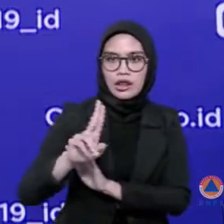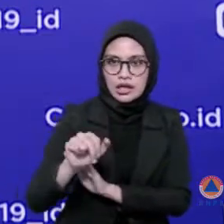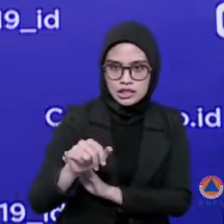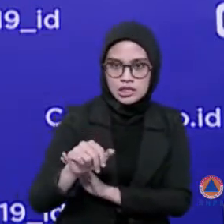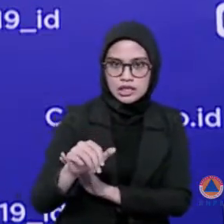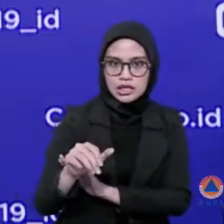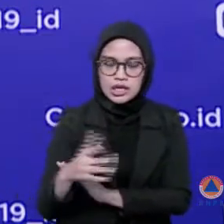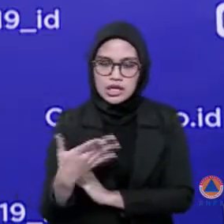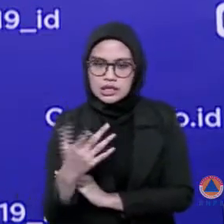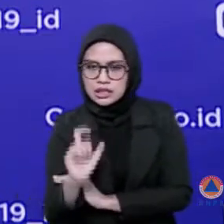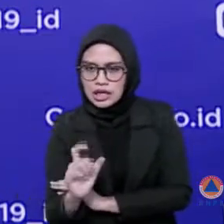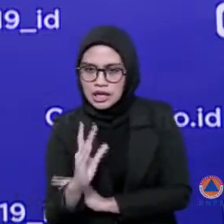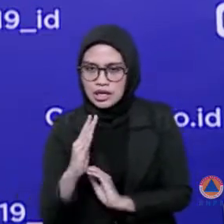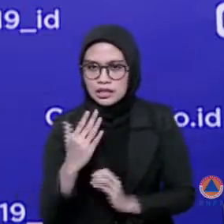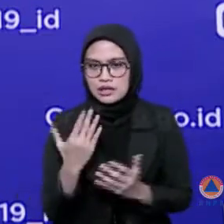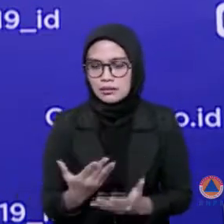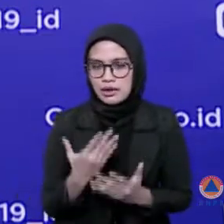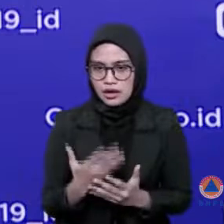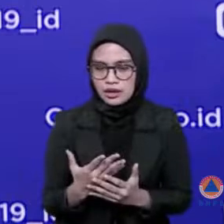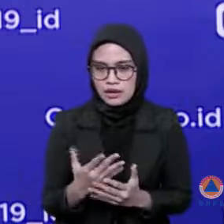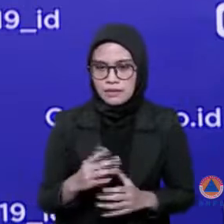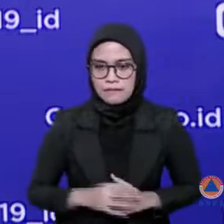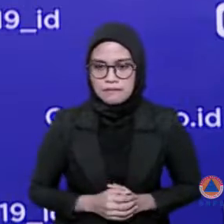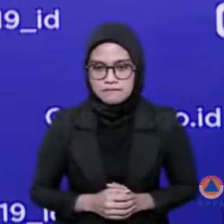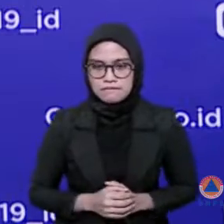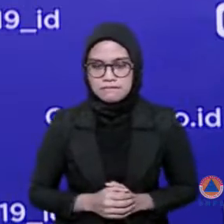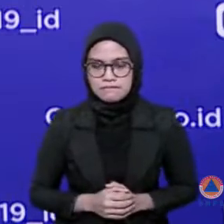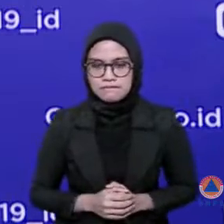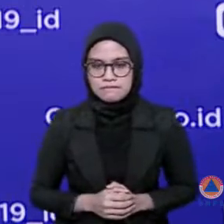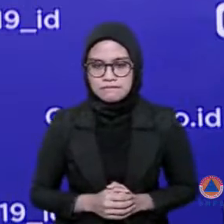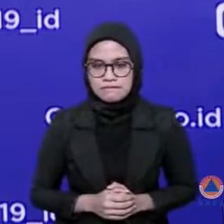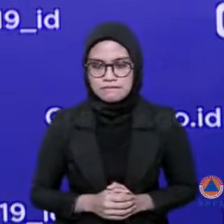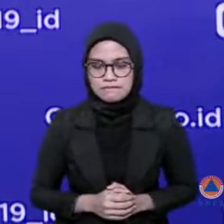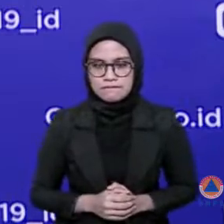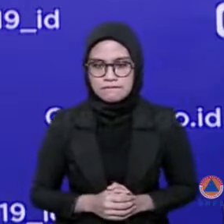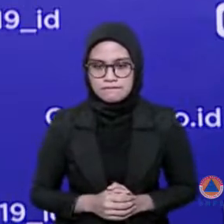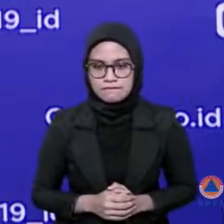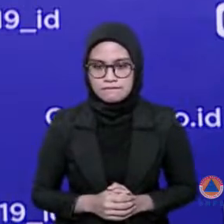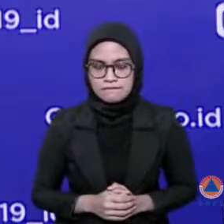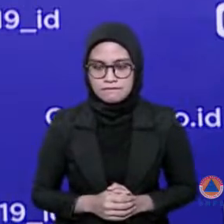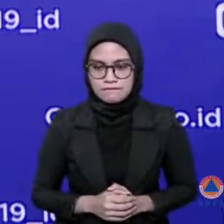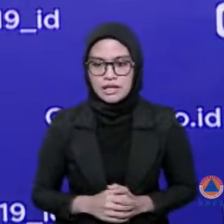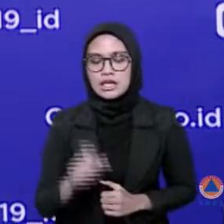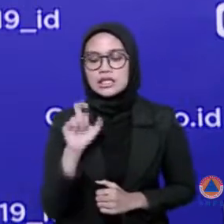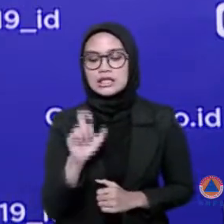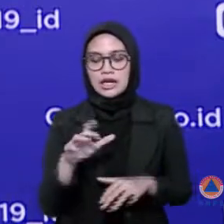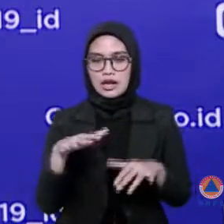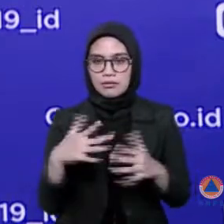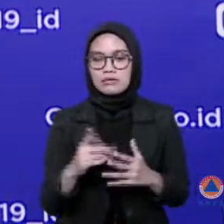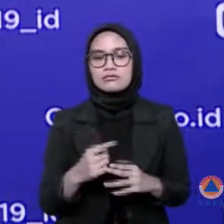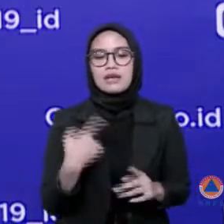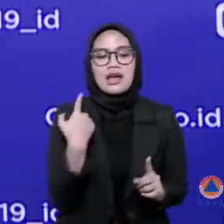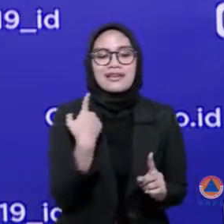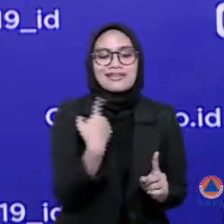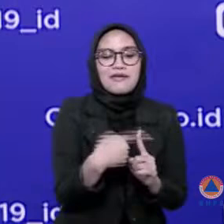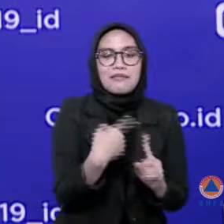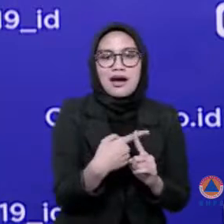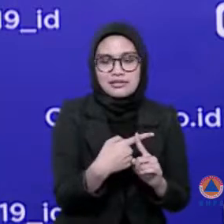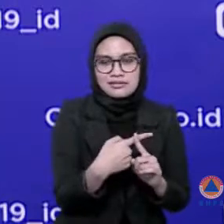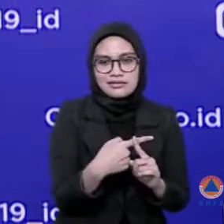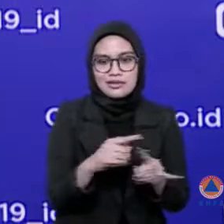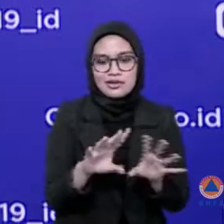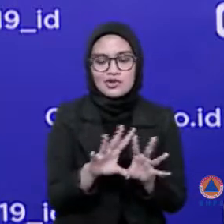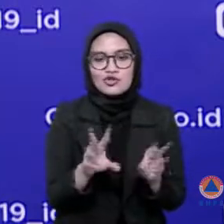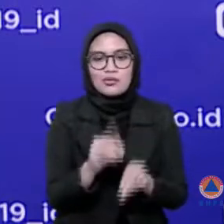it is necessary to follow up efforts by increasing sequencing capacity and quarantine facilities.